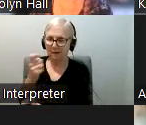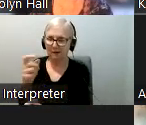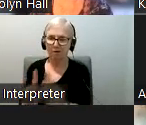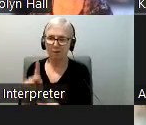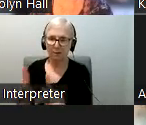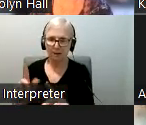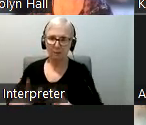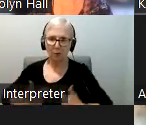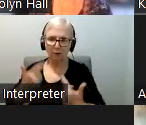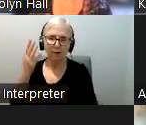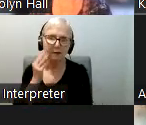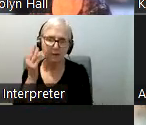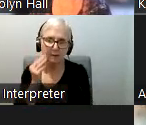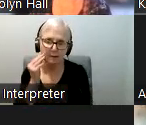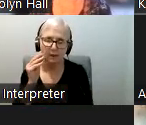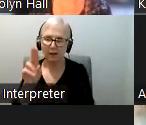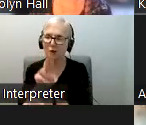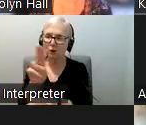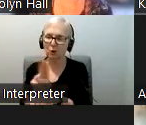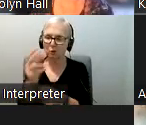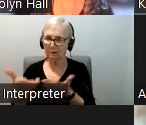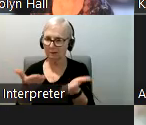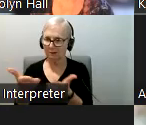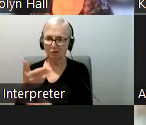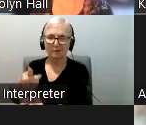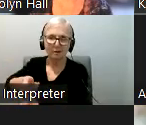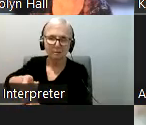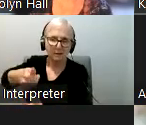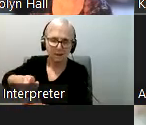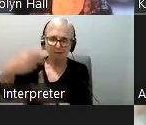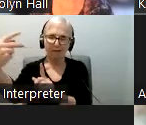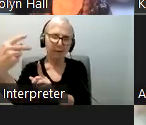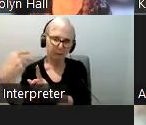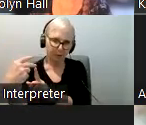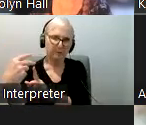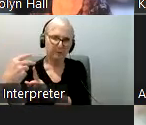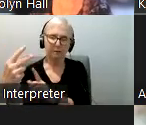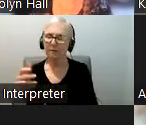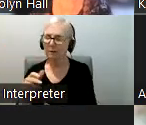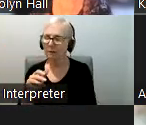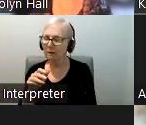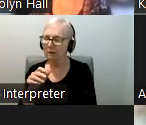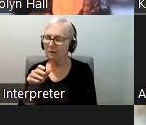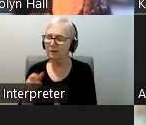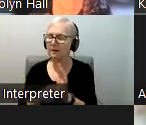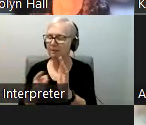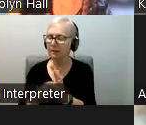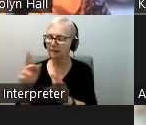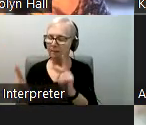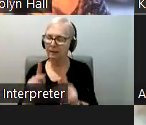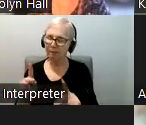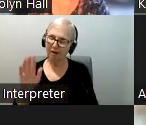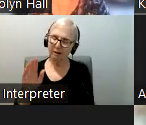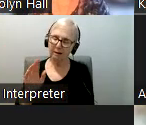lived experience and people utilizing the services themselves. So, because I also know that sometimes people assume,